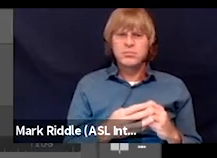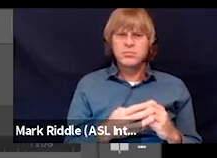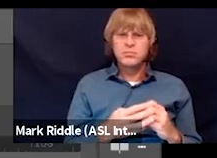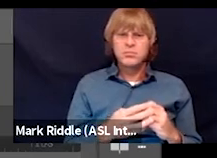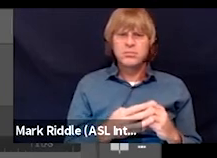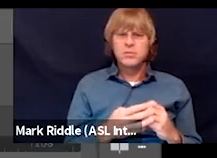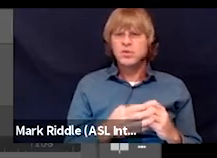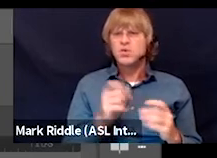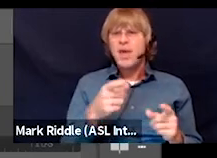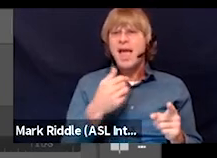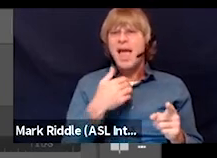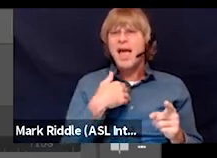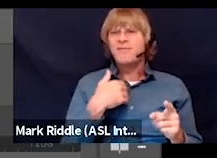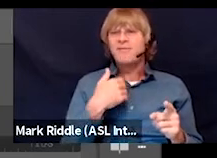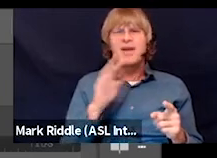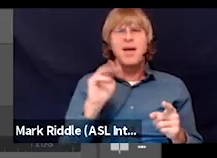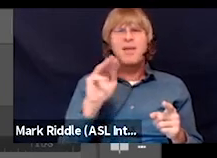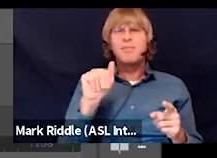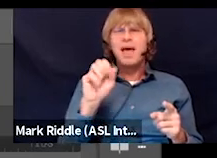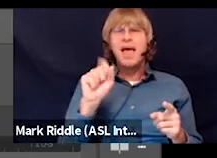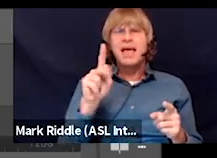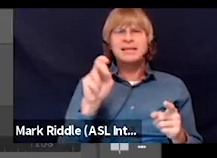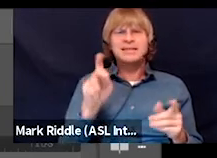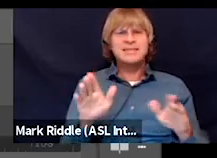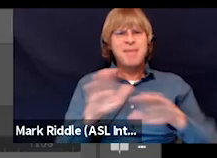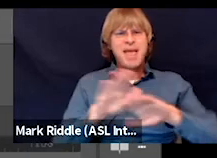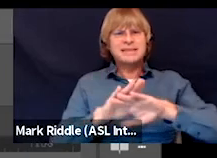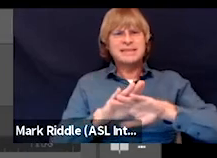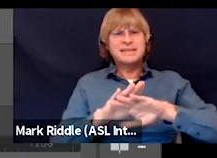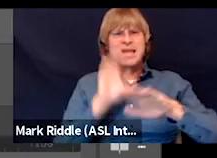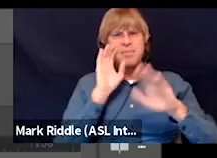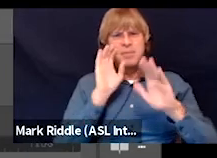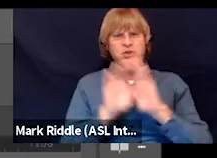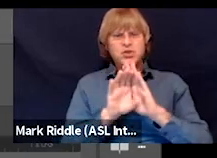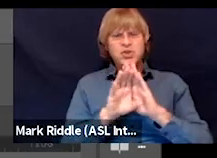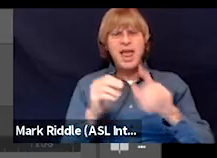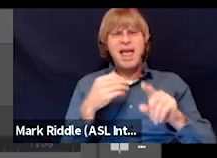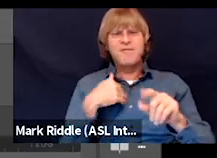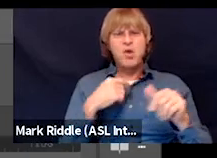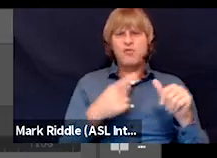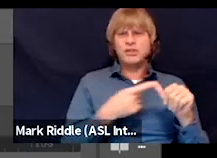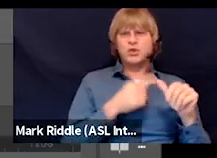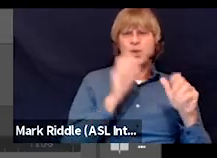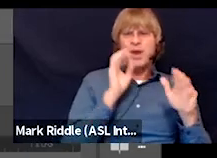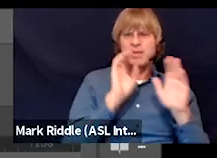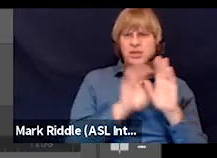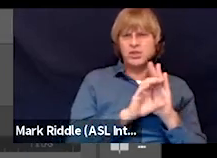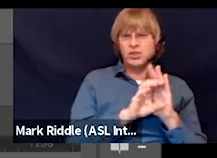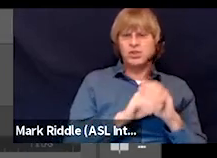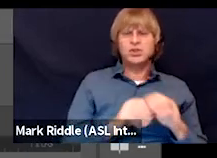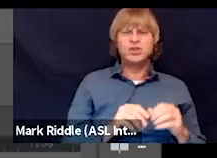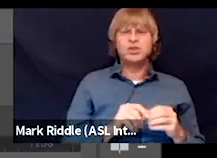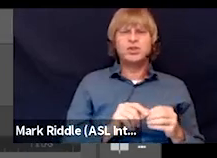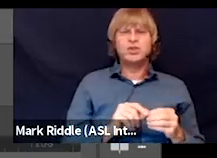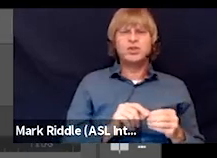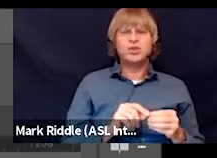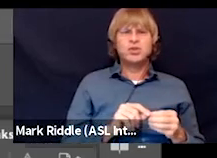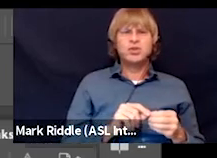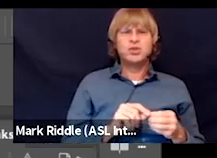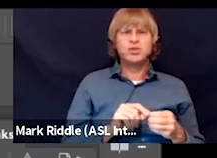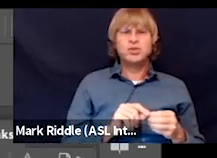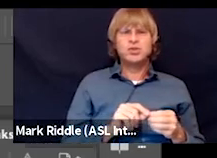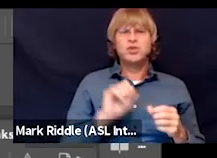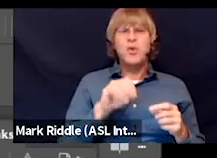And so I have a masked image and I have the original image. So basically